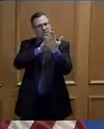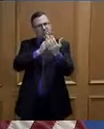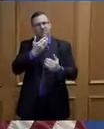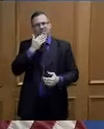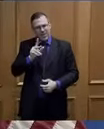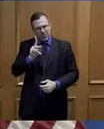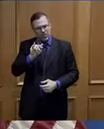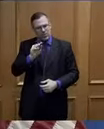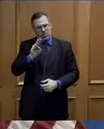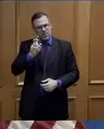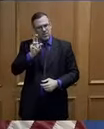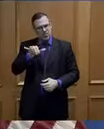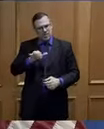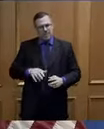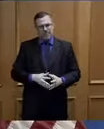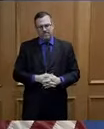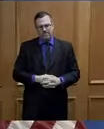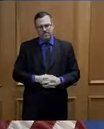Kimberly.